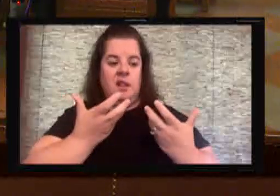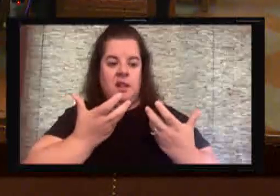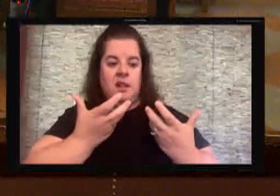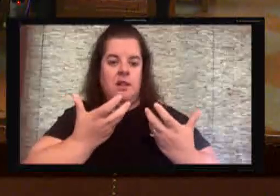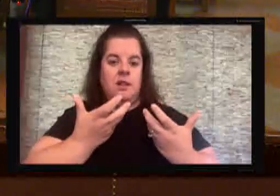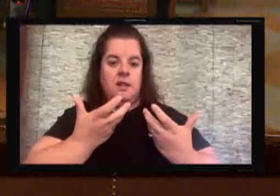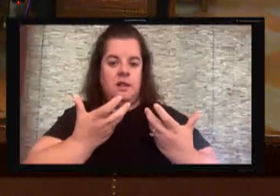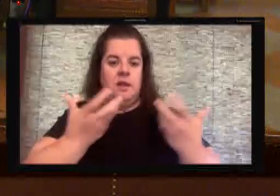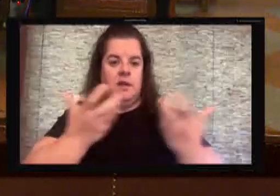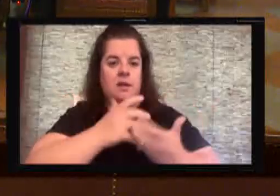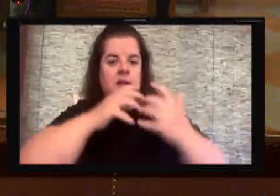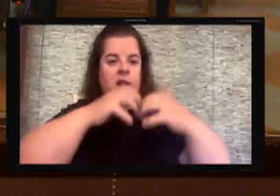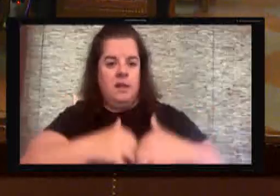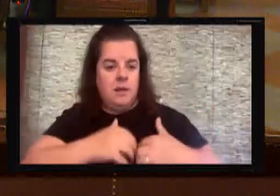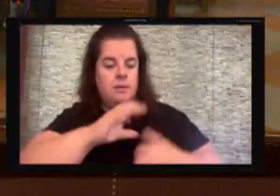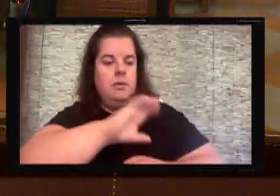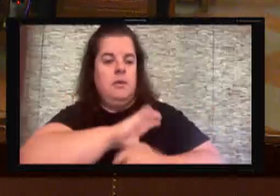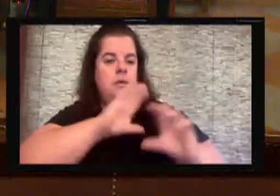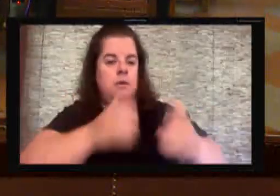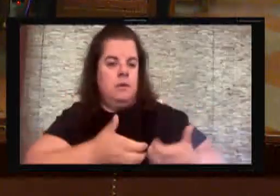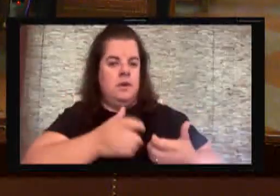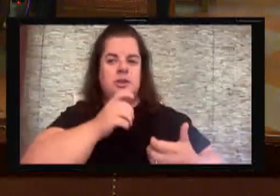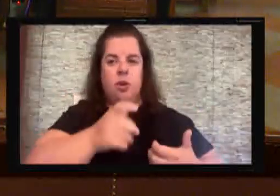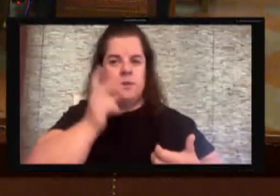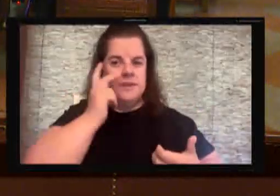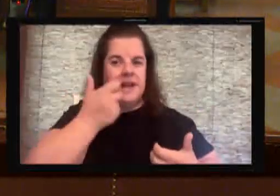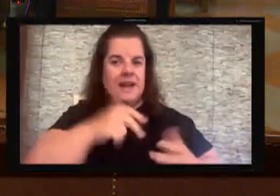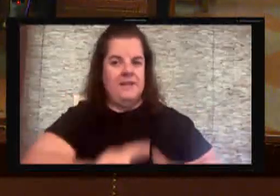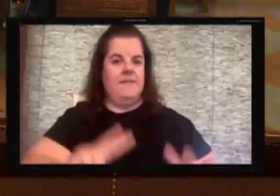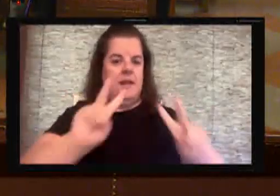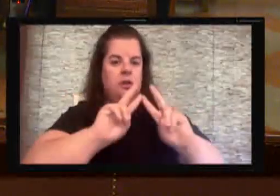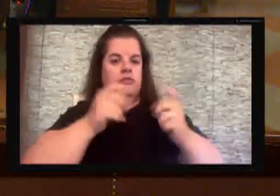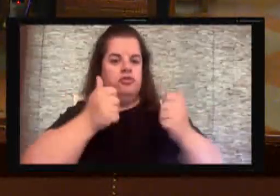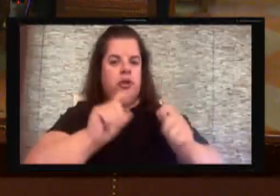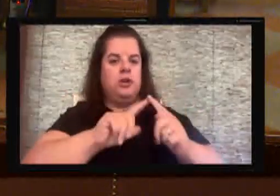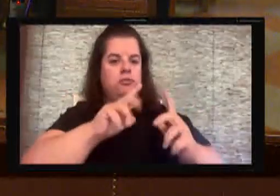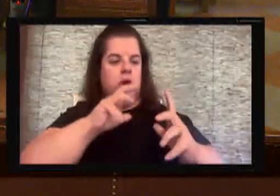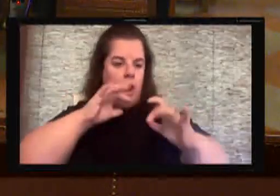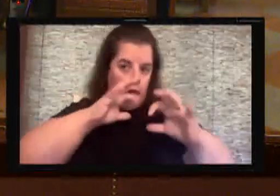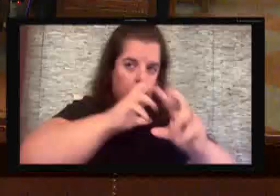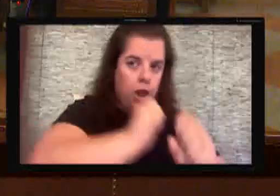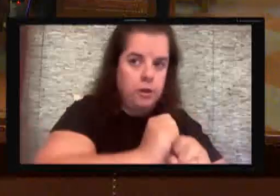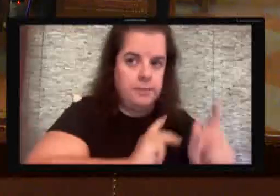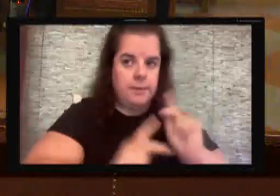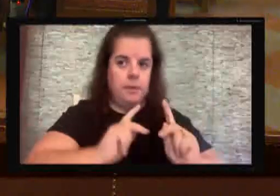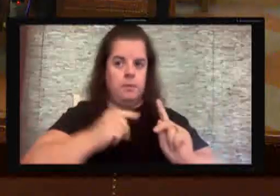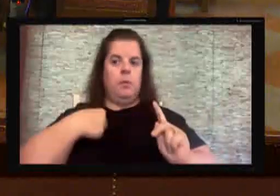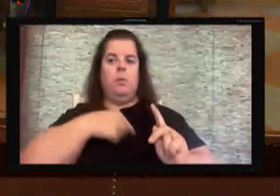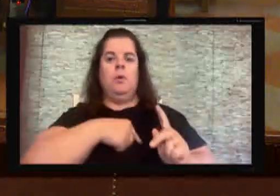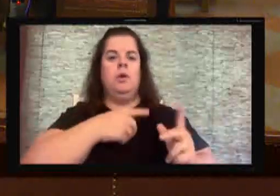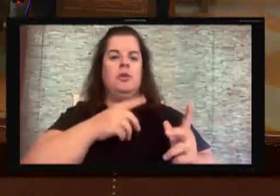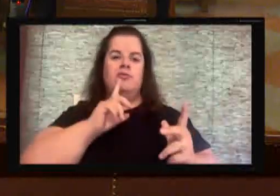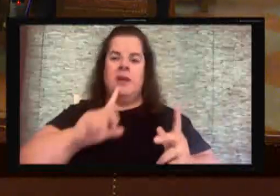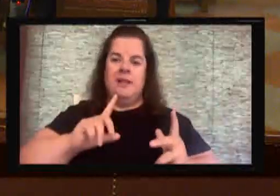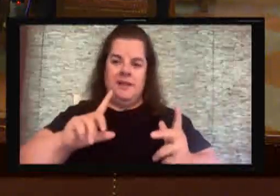dismantle the entire bureau, I don't see any value in trying to attract people when we're actually trying to destroy it. It looks to me like you're trying to merge